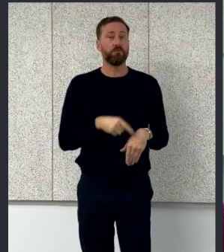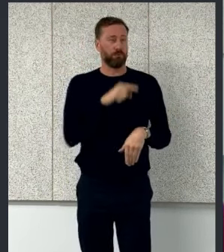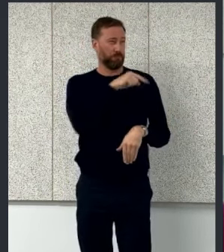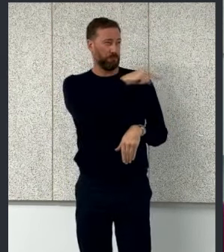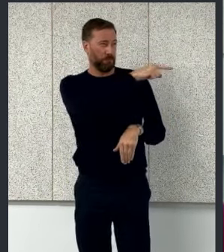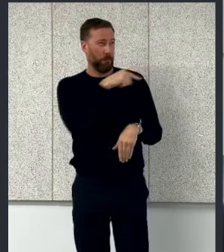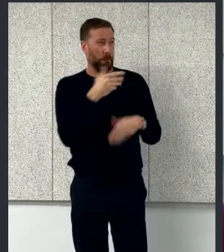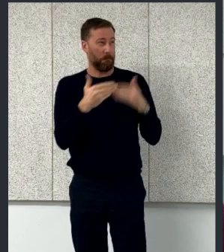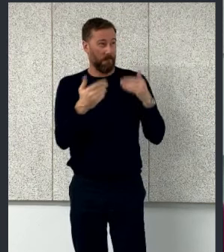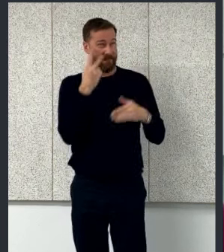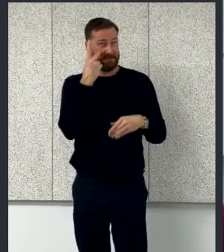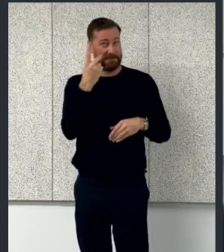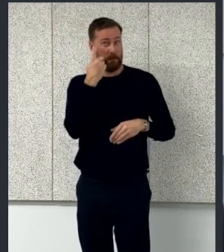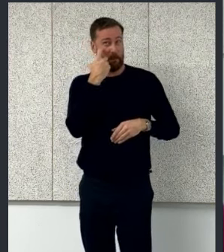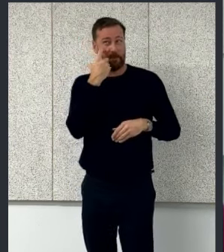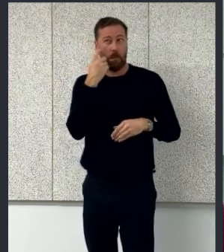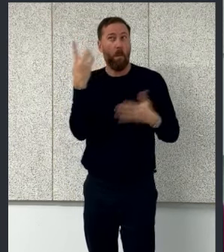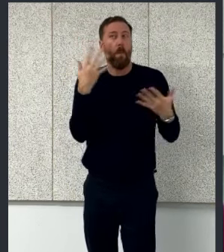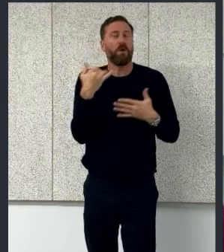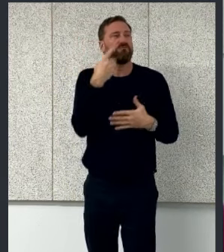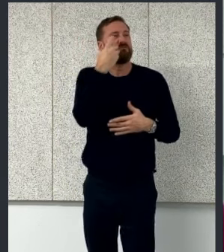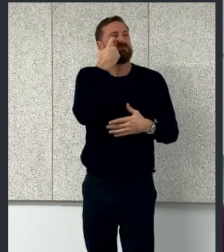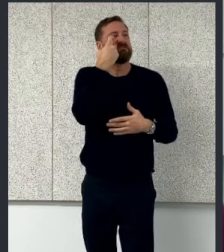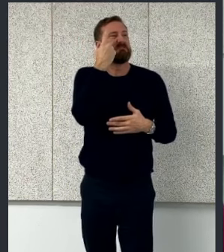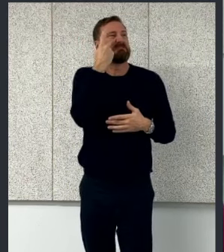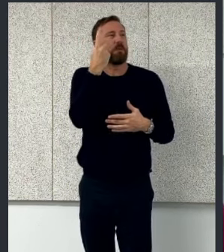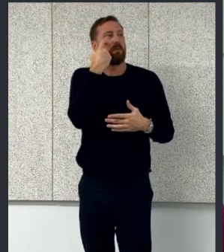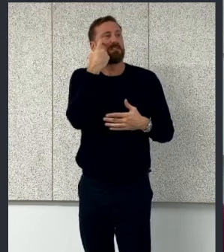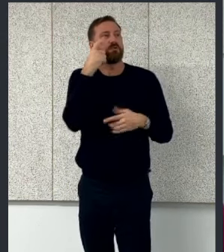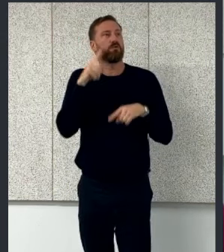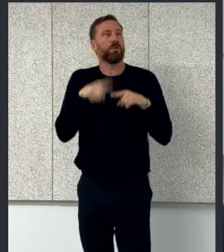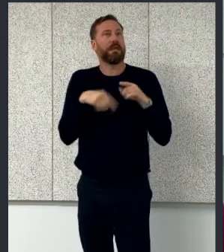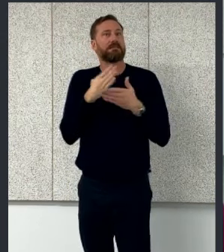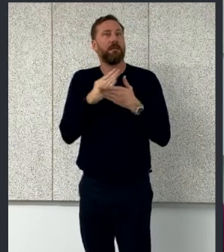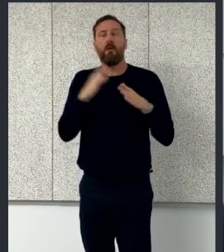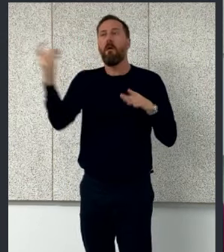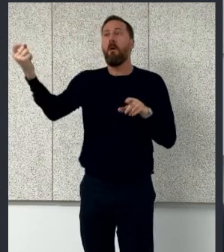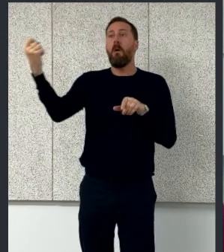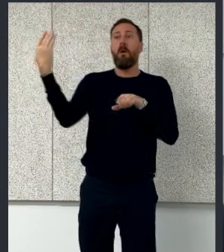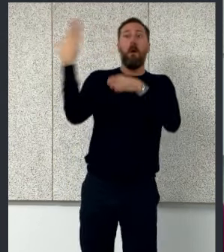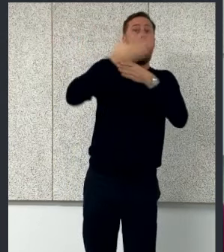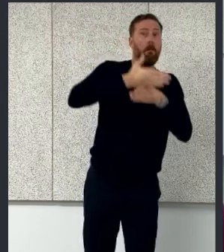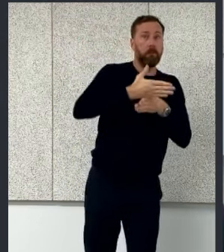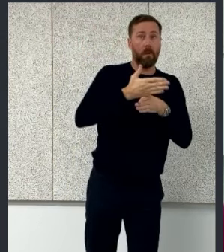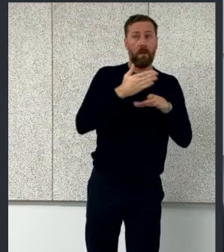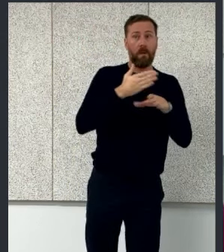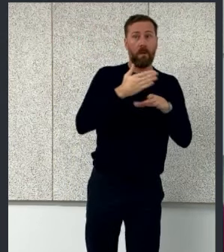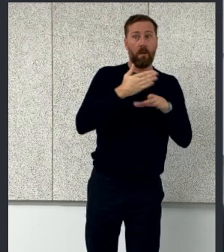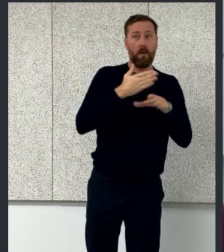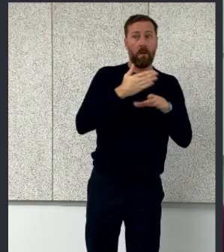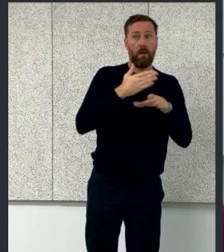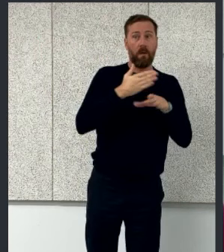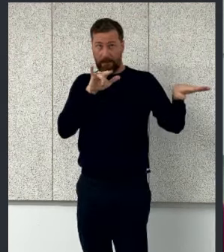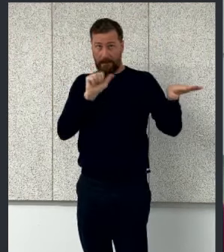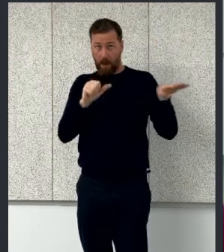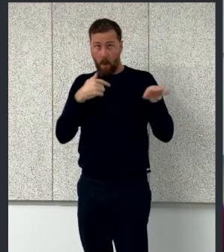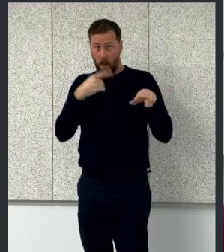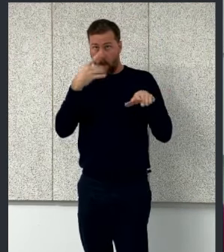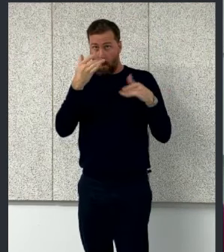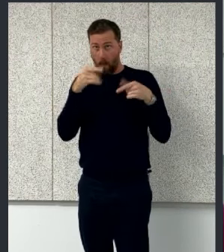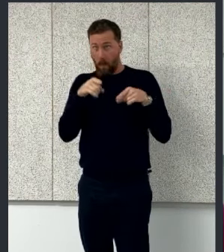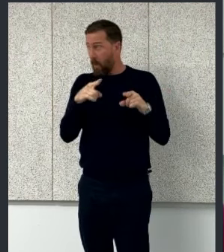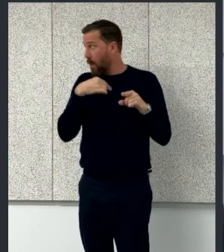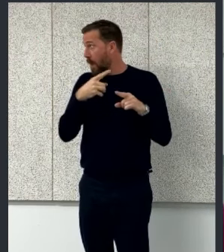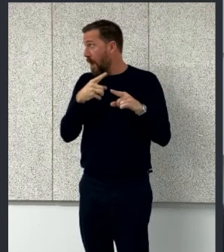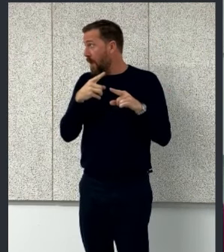recently that you loved or can't stop thinking about. While you ponder the answer to that question, I need to pause you for just a second.